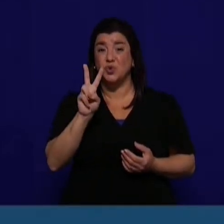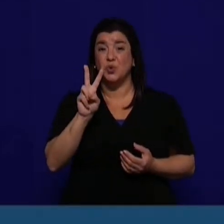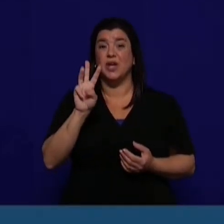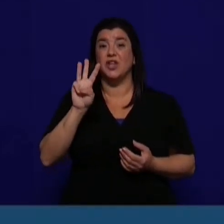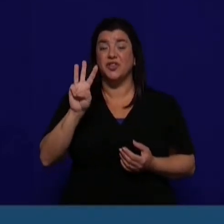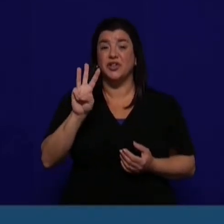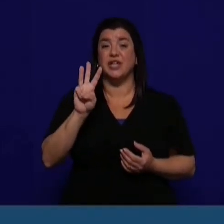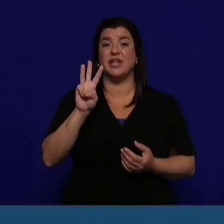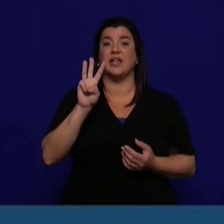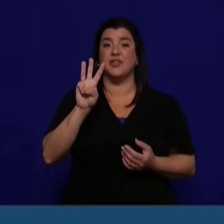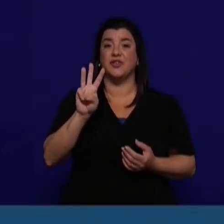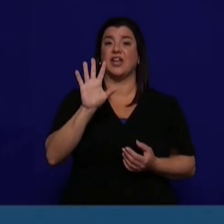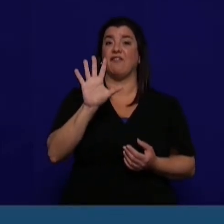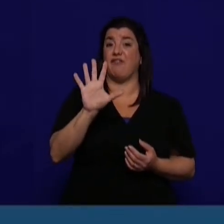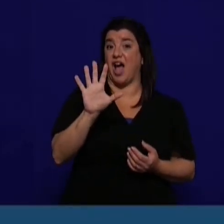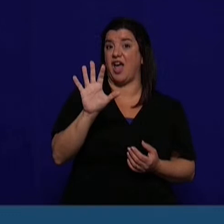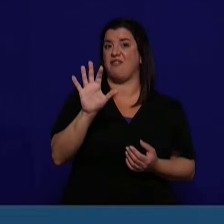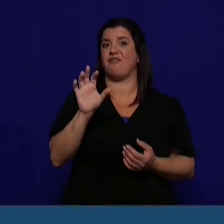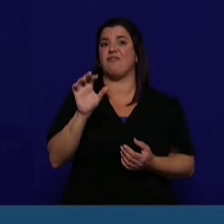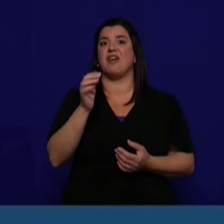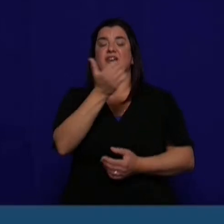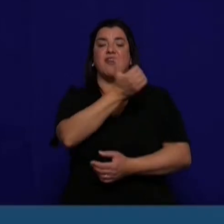232,335 doses, and from these we have